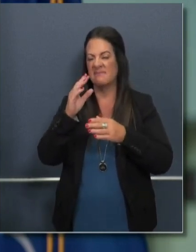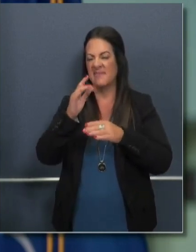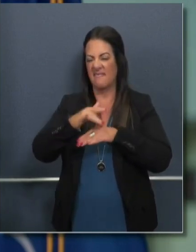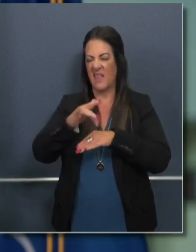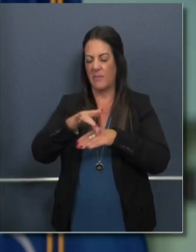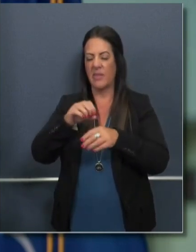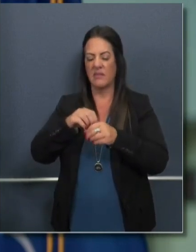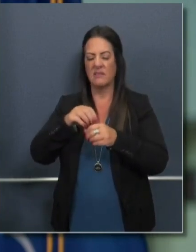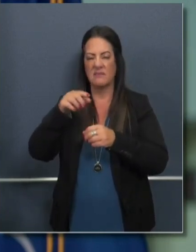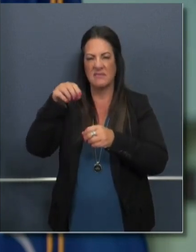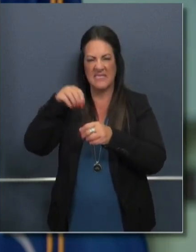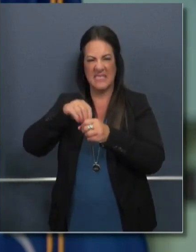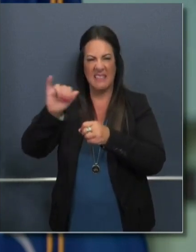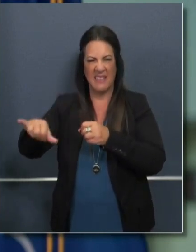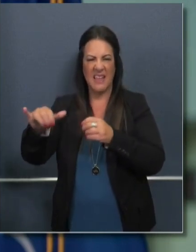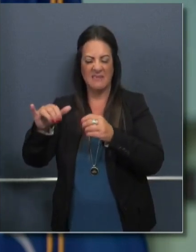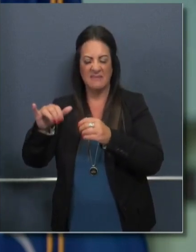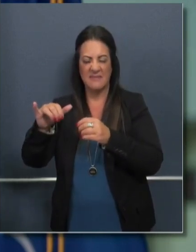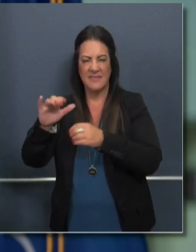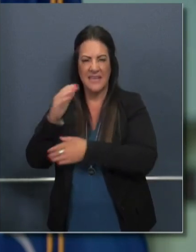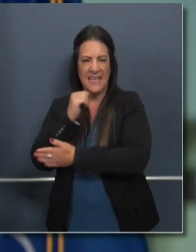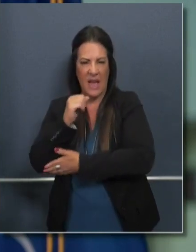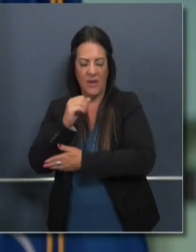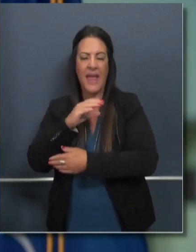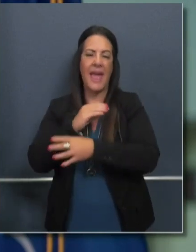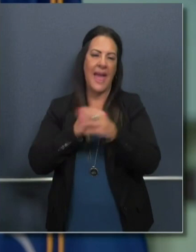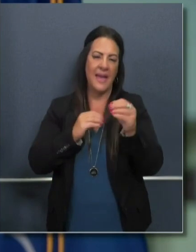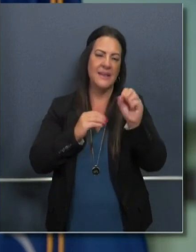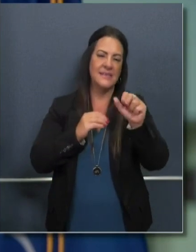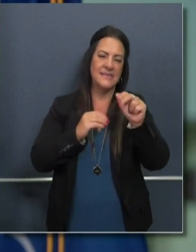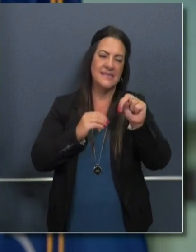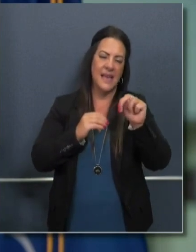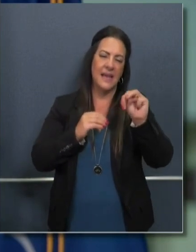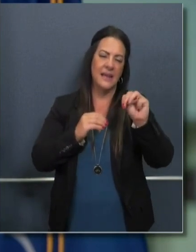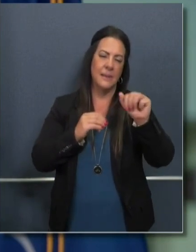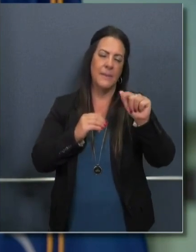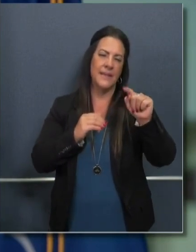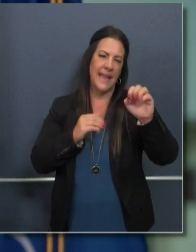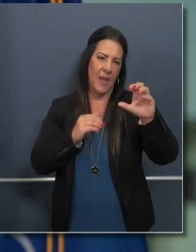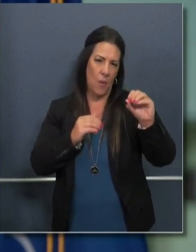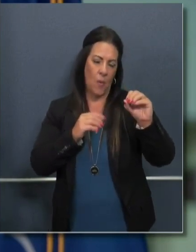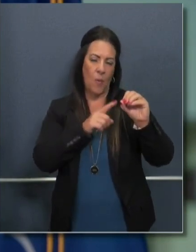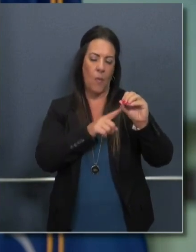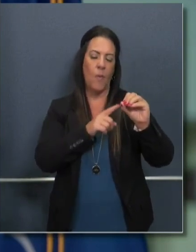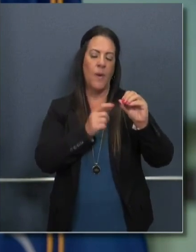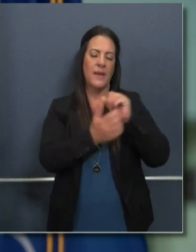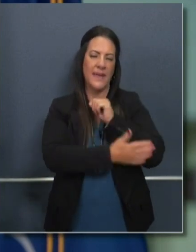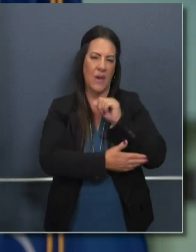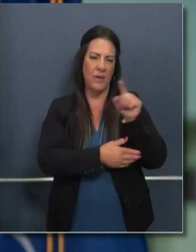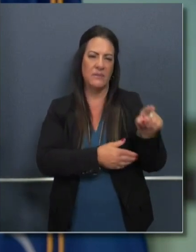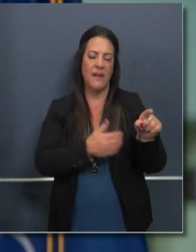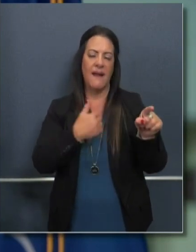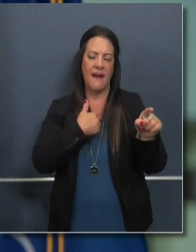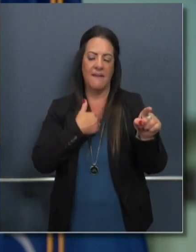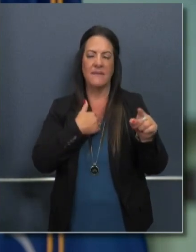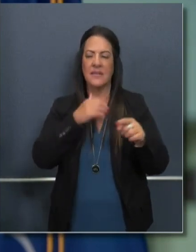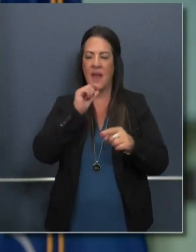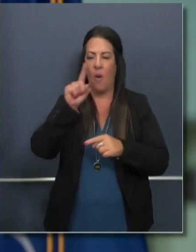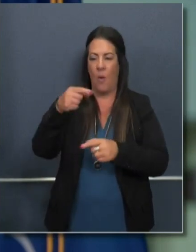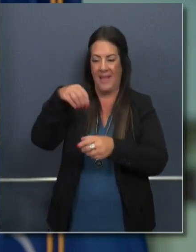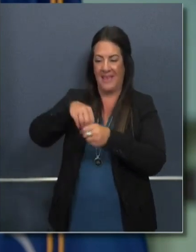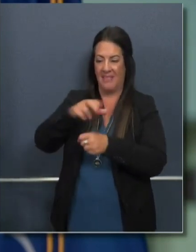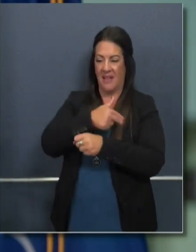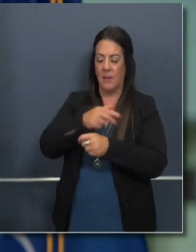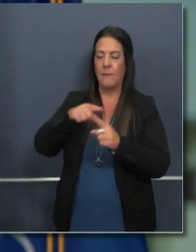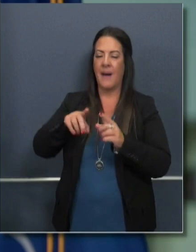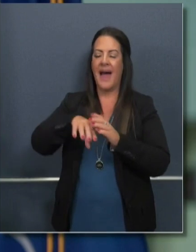previous question around a San Mateo County supervisor, making available those resources outside of the hospital system. So again, when